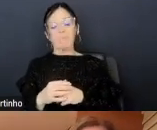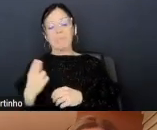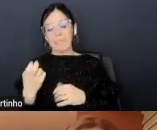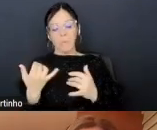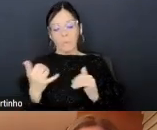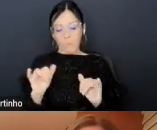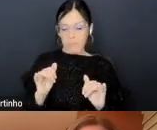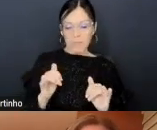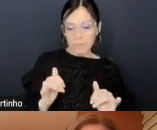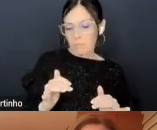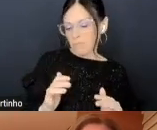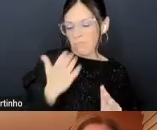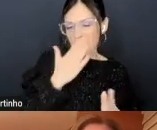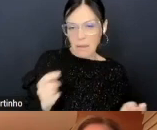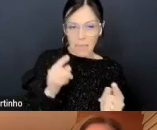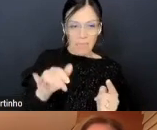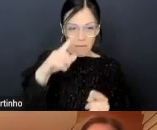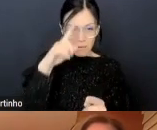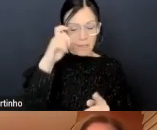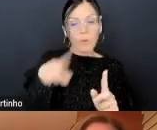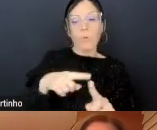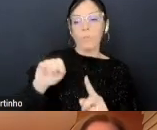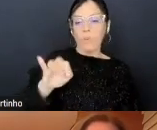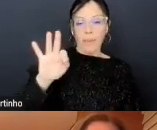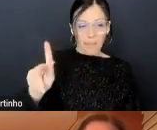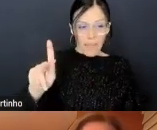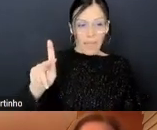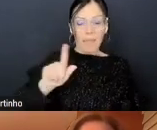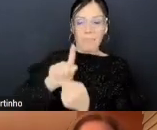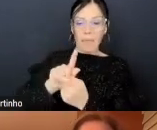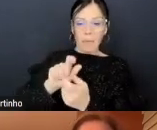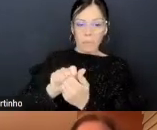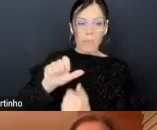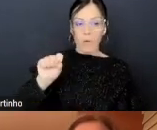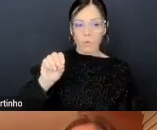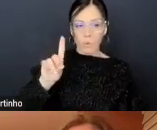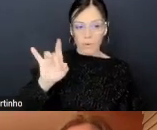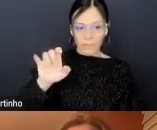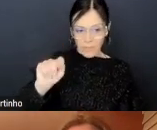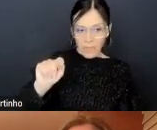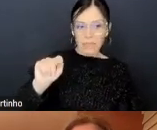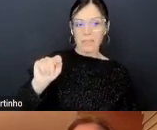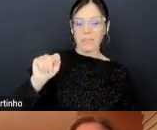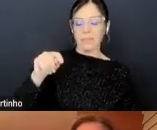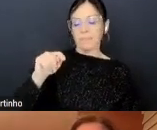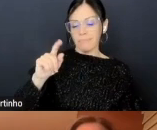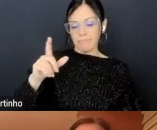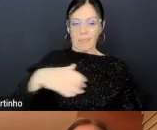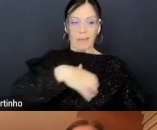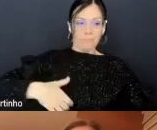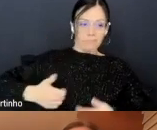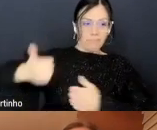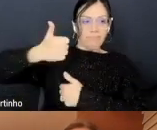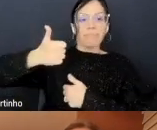considerable pain that summer when jfk met with soviet premier nikita khrushchev this was